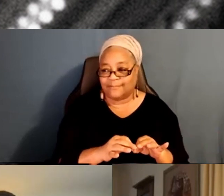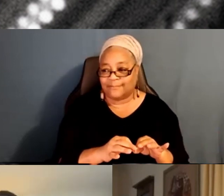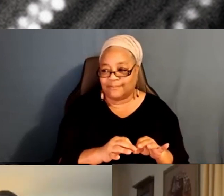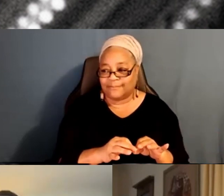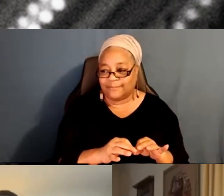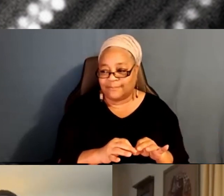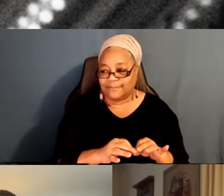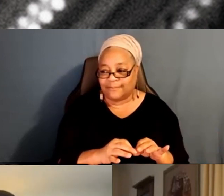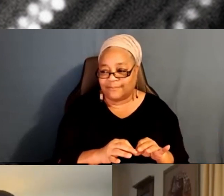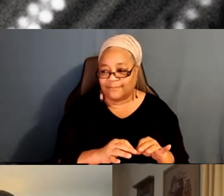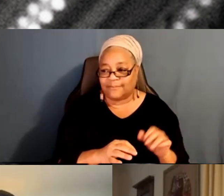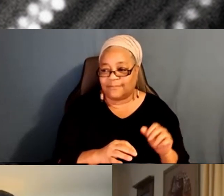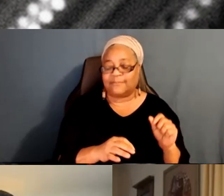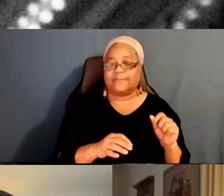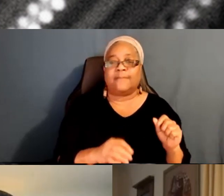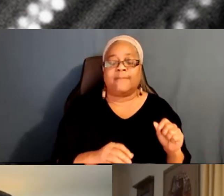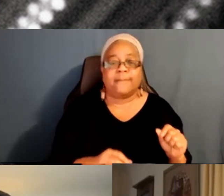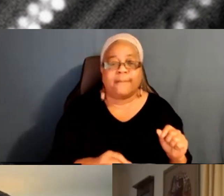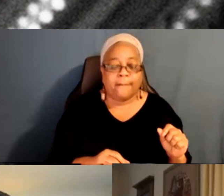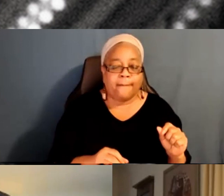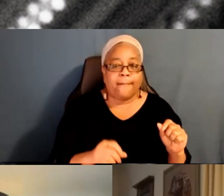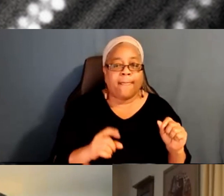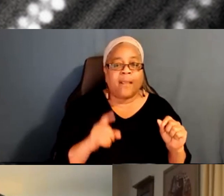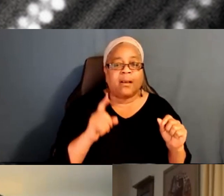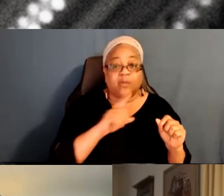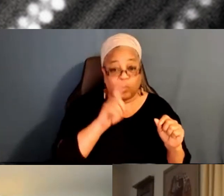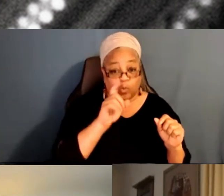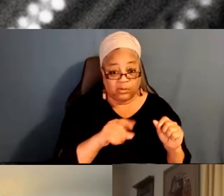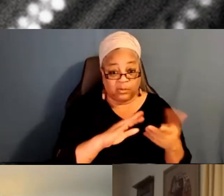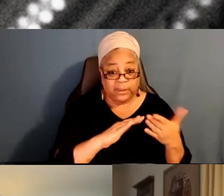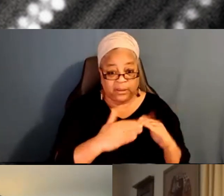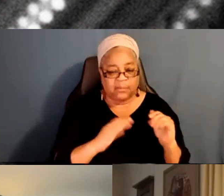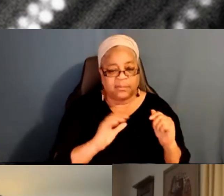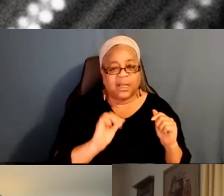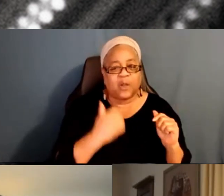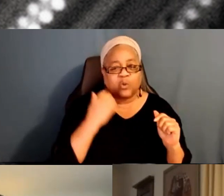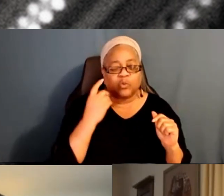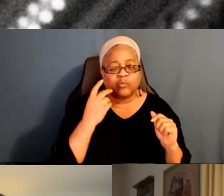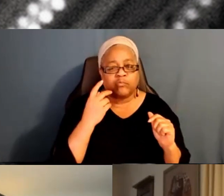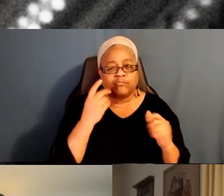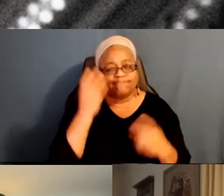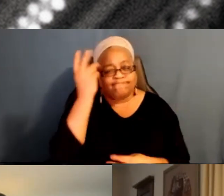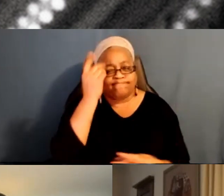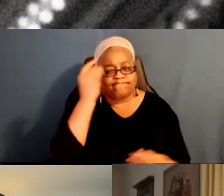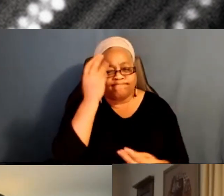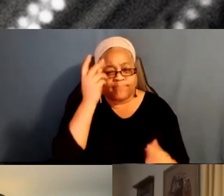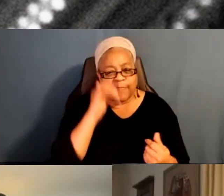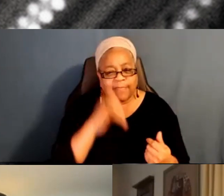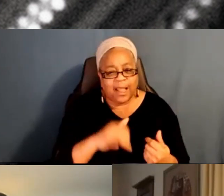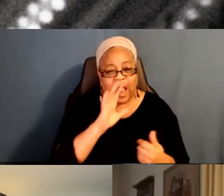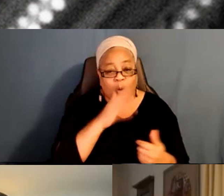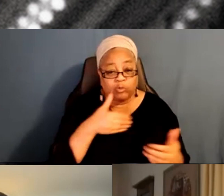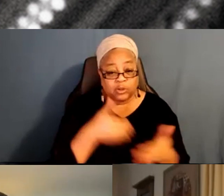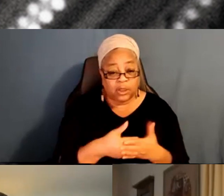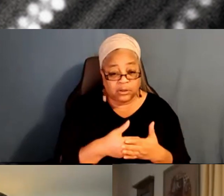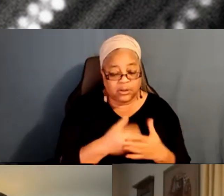ultimately, I mean, maybe the question is how to think with you about how adjacency produces a